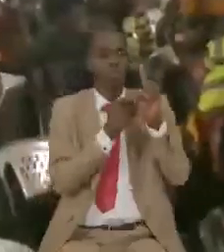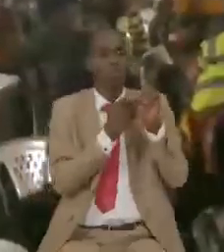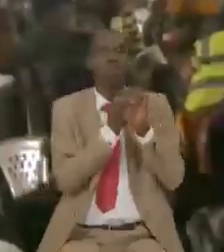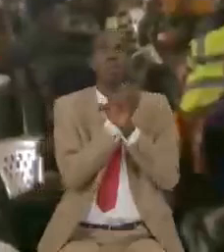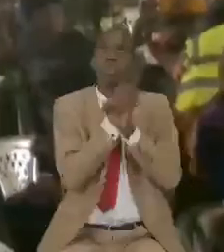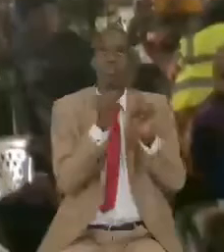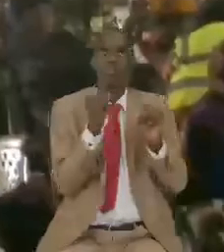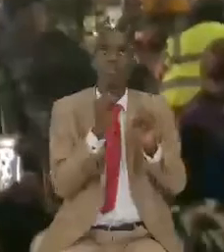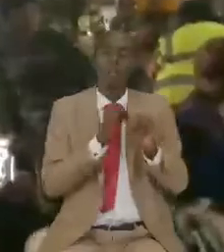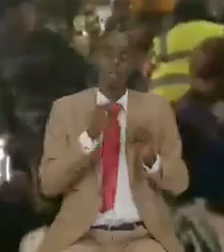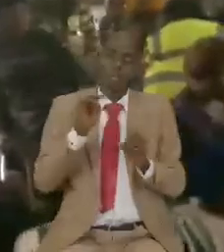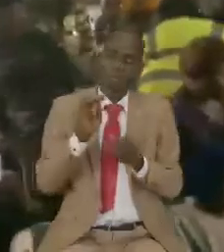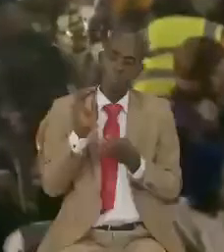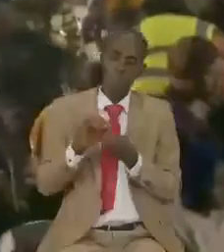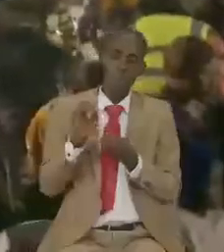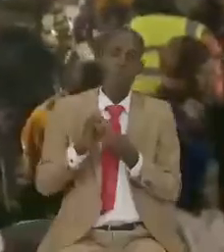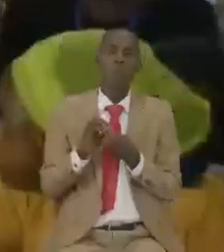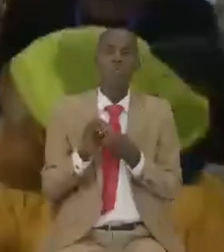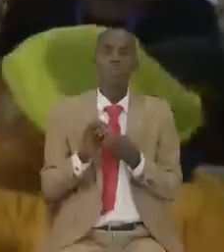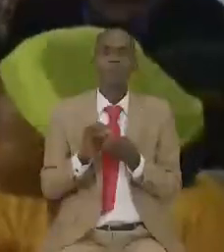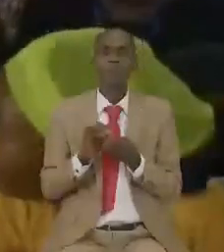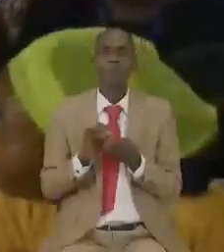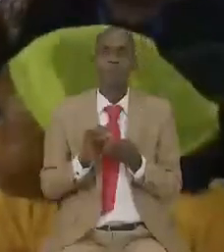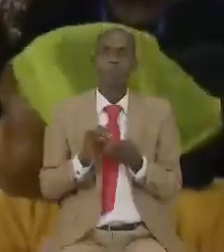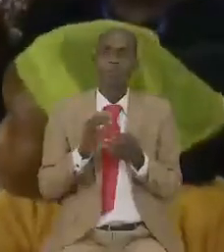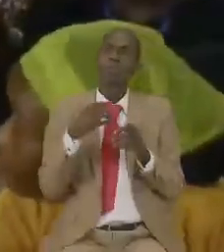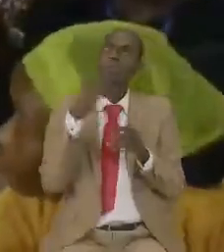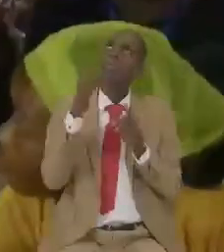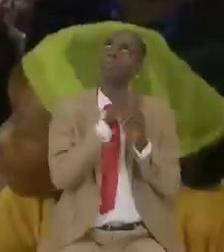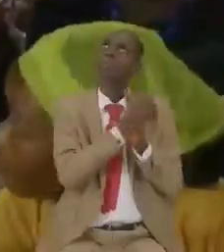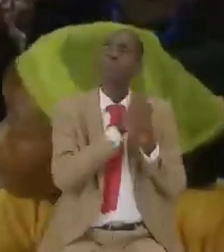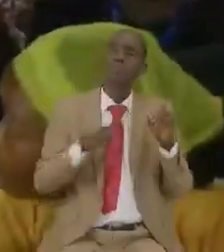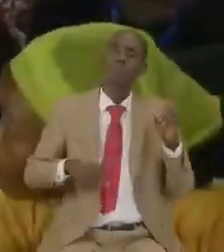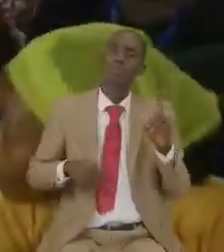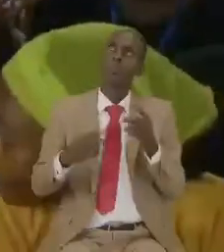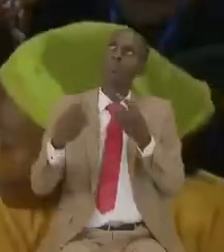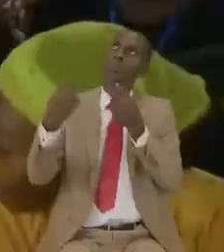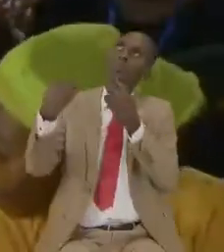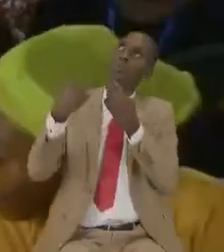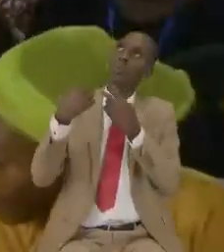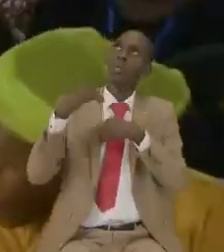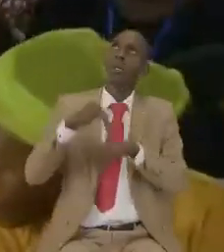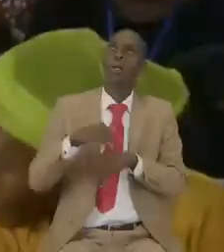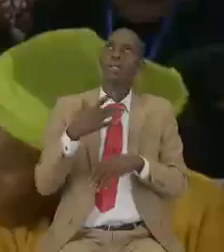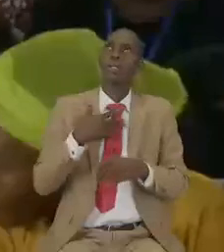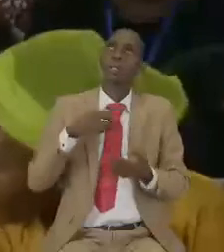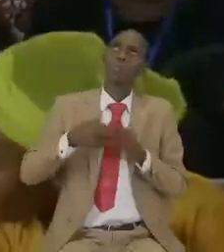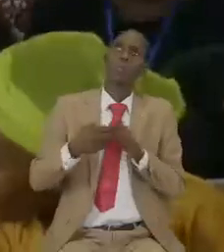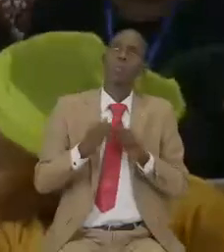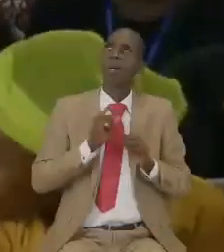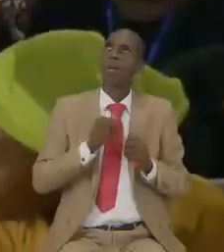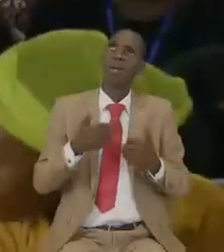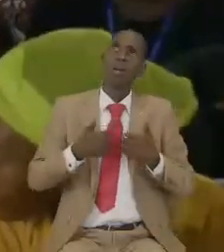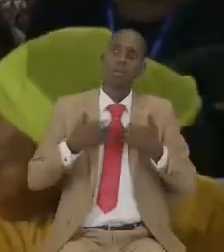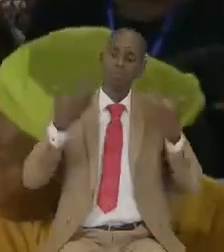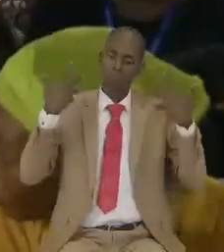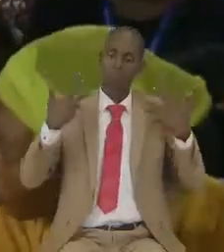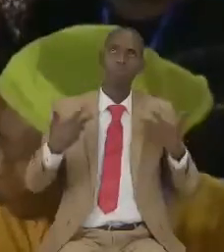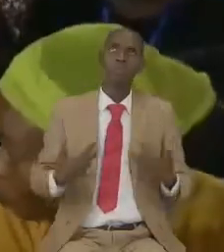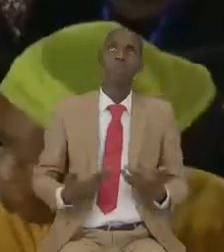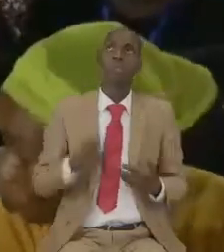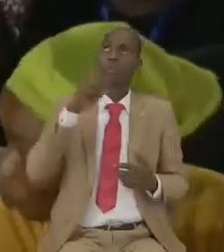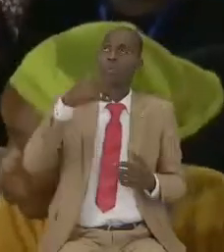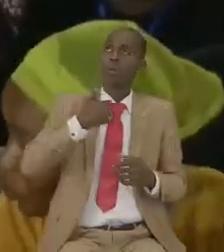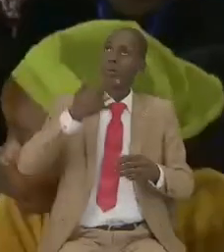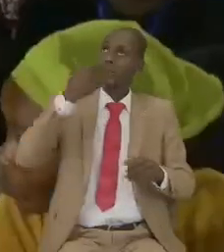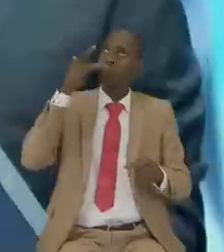more. Look at the challenge I have, and you have assured me that as long as I'm now your